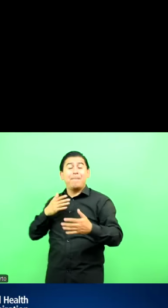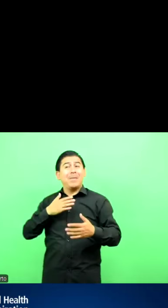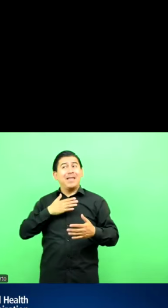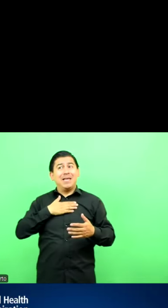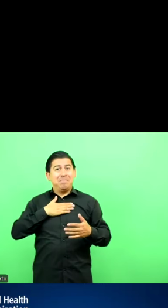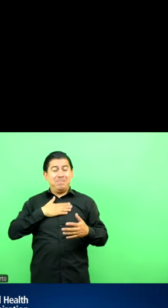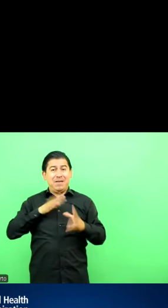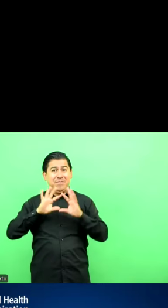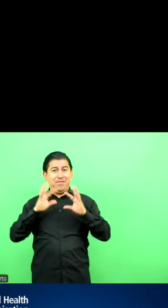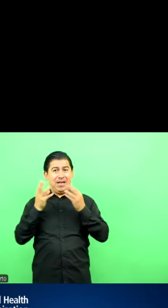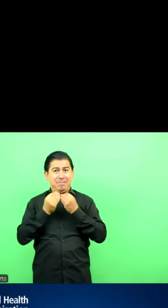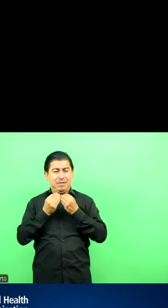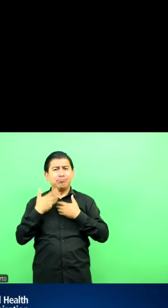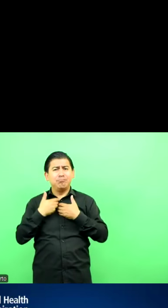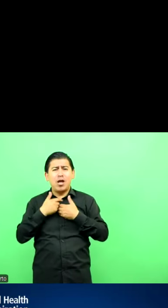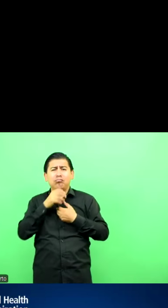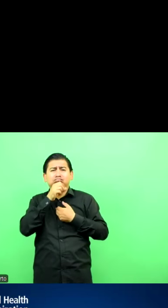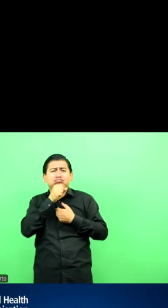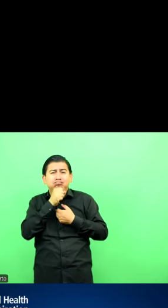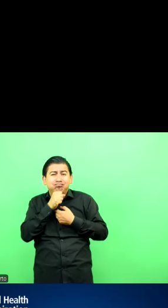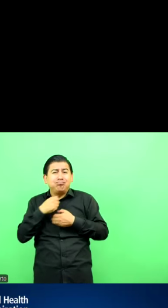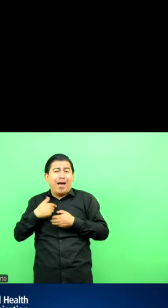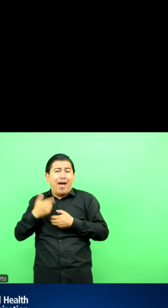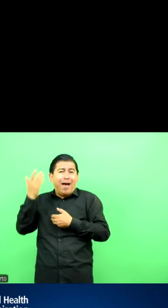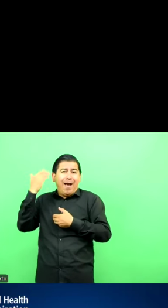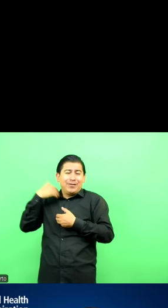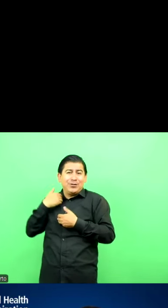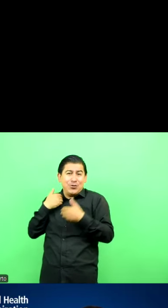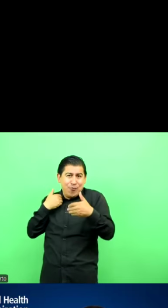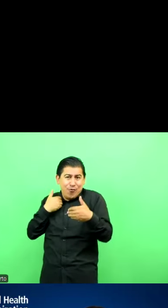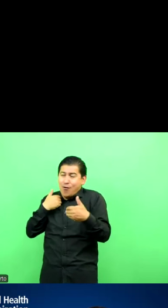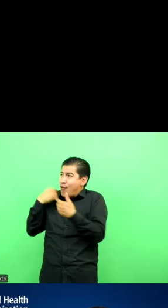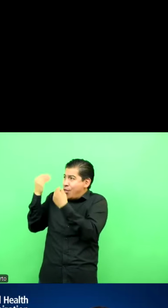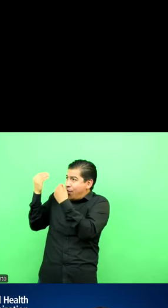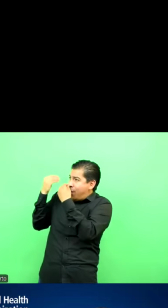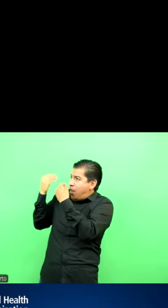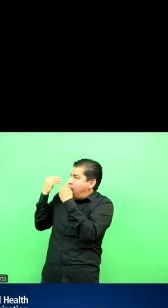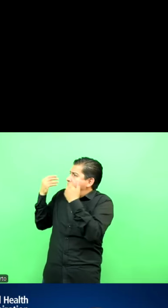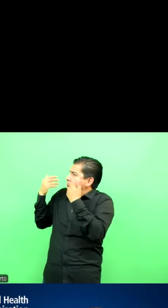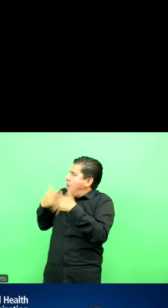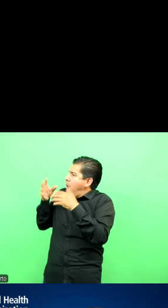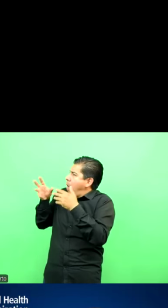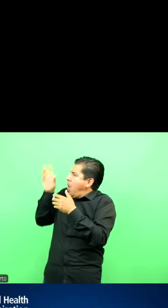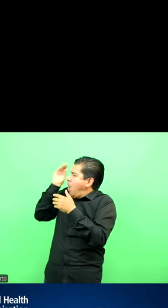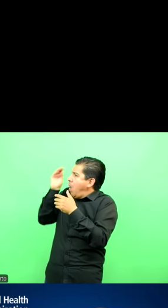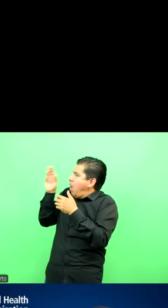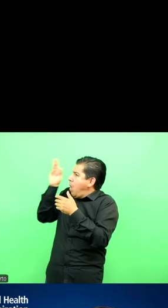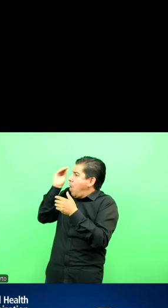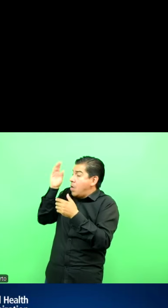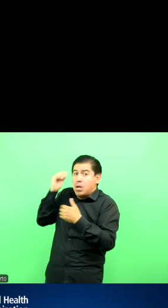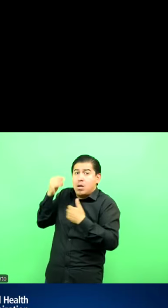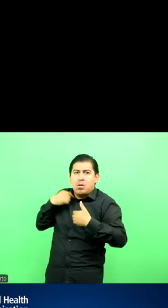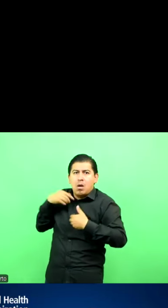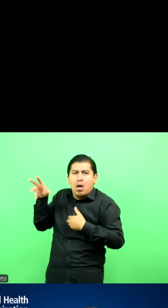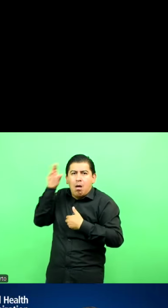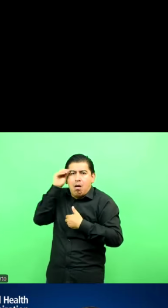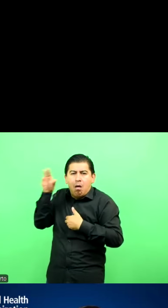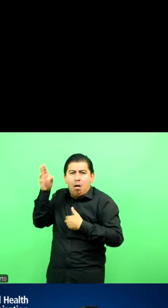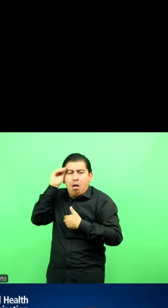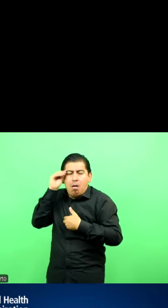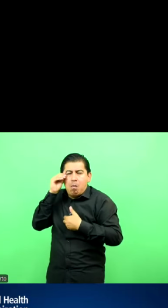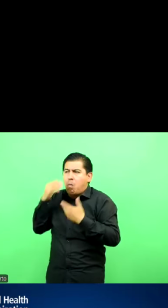of stories always included something to learn. So I think that this is also another initiative we need to